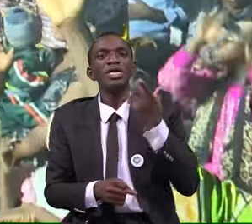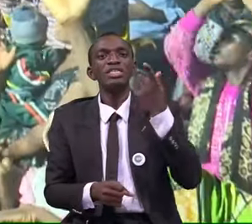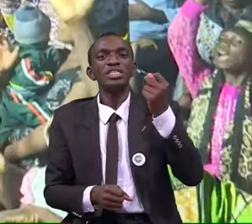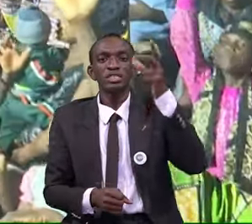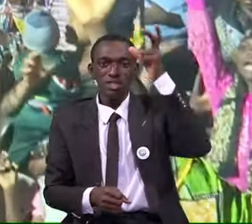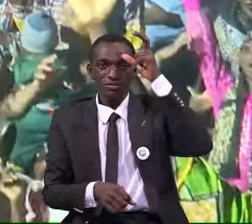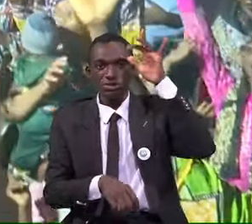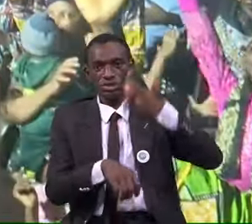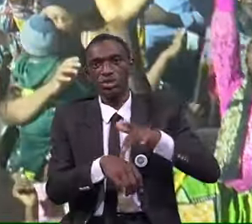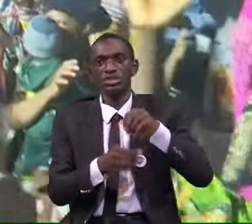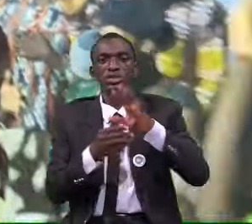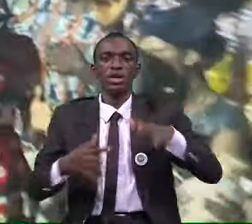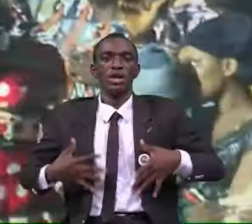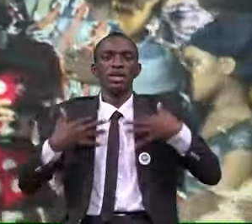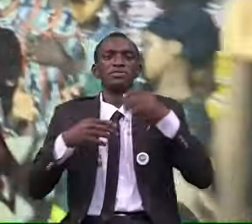life.